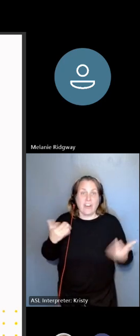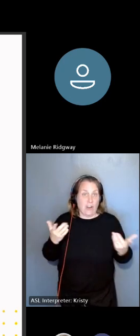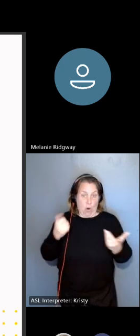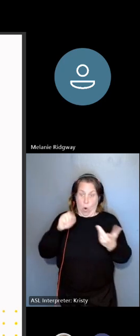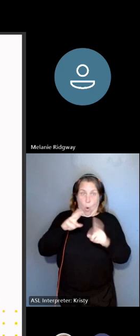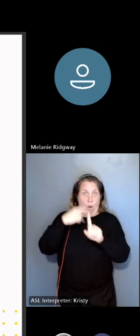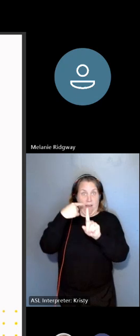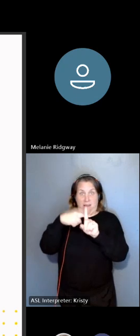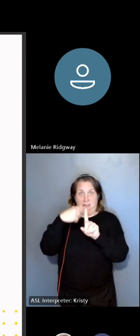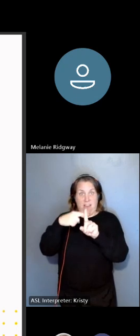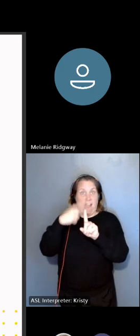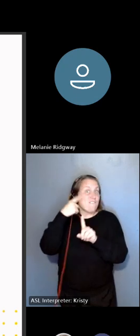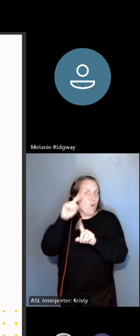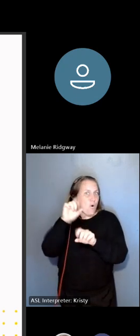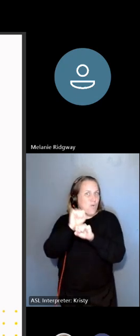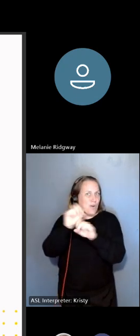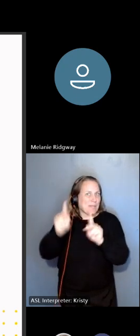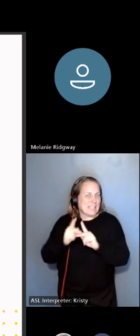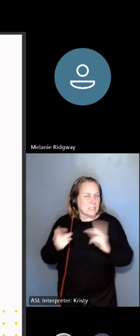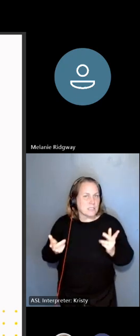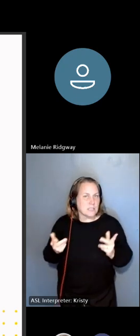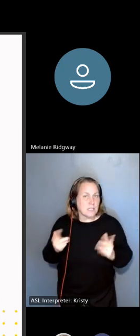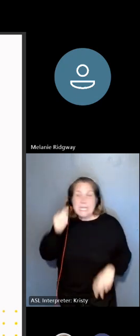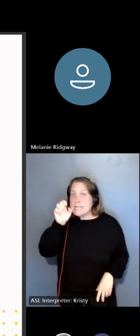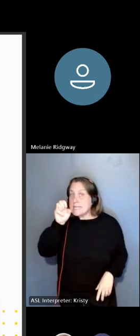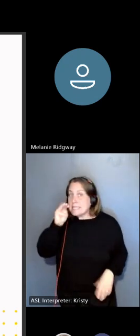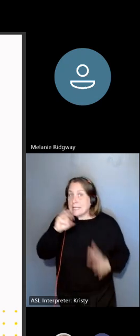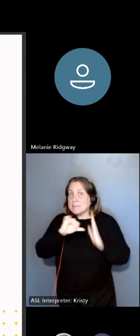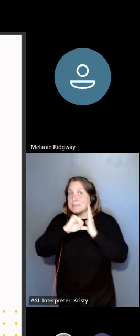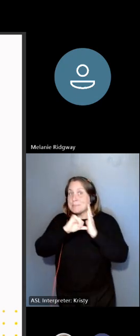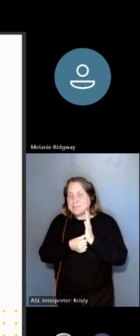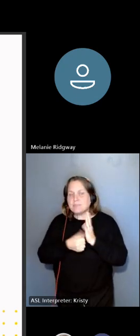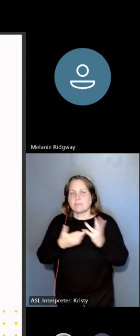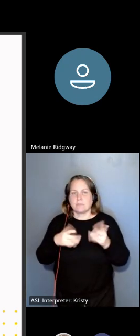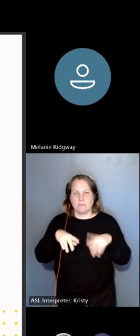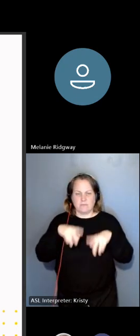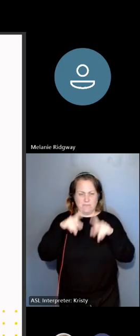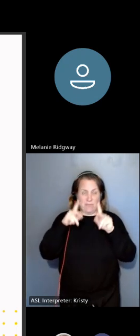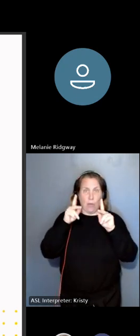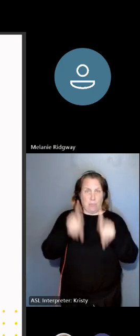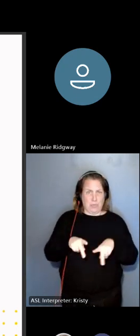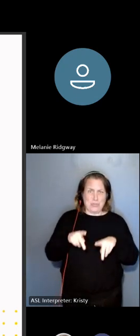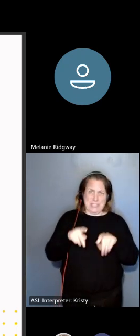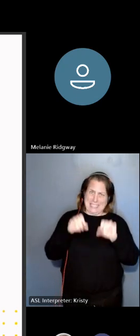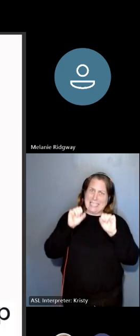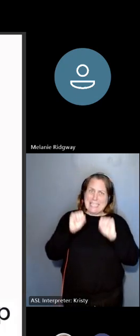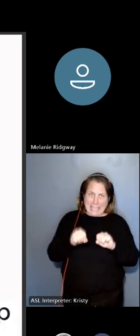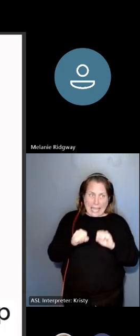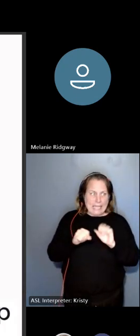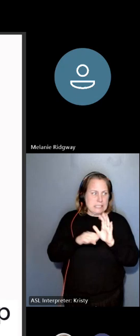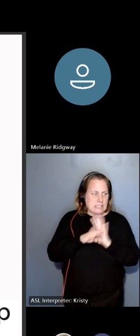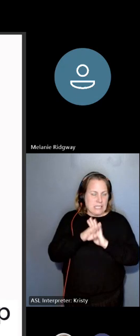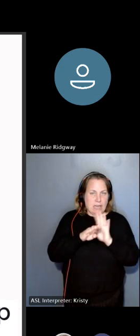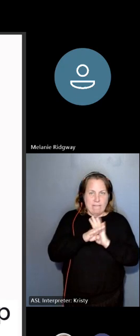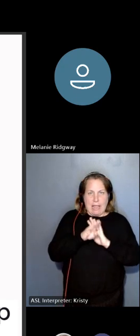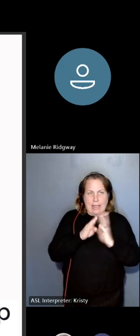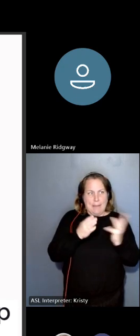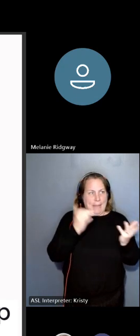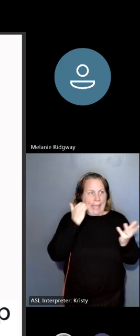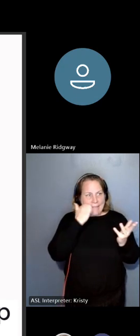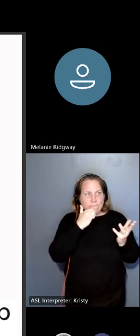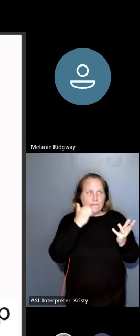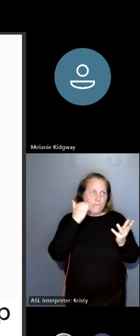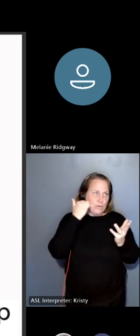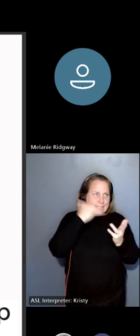discussed is that the person can develop practical, or I'll use the term